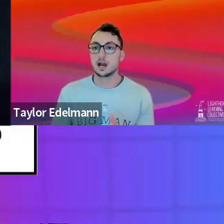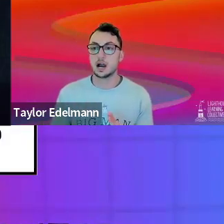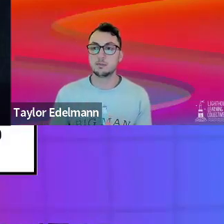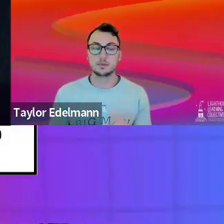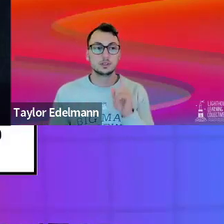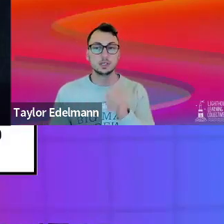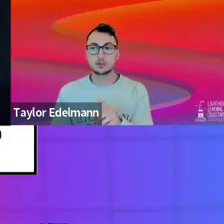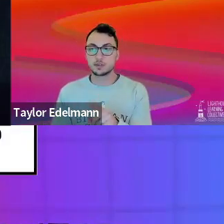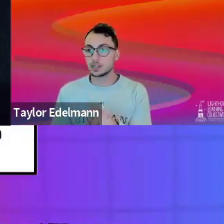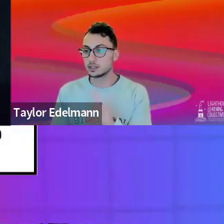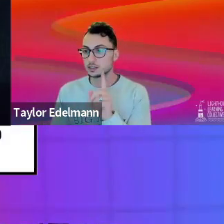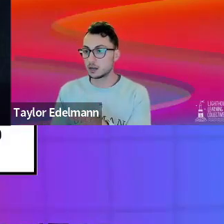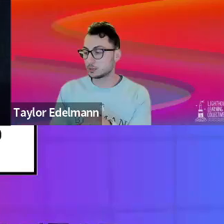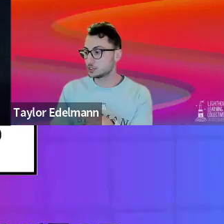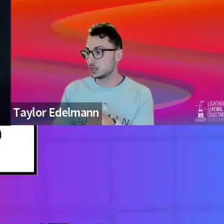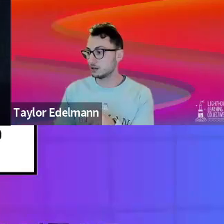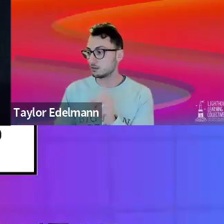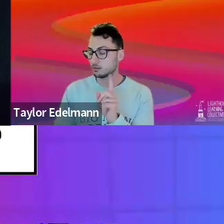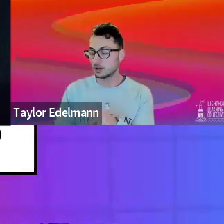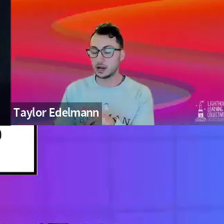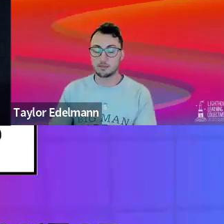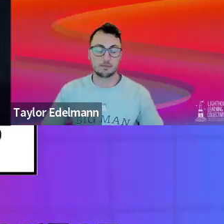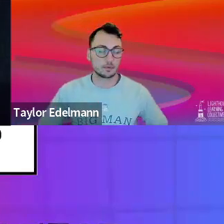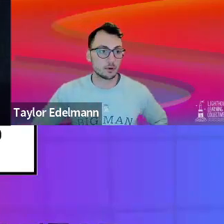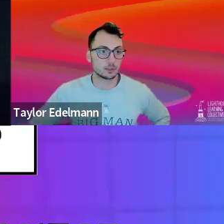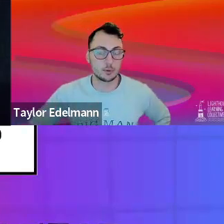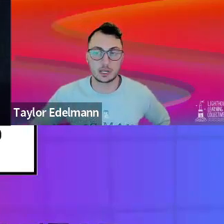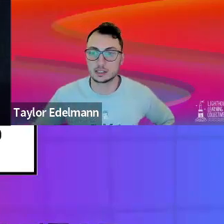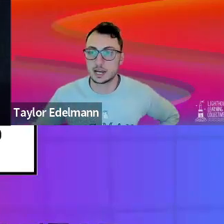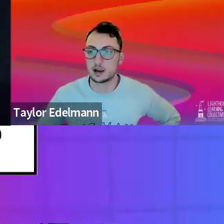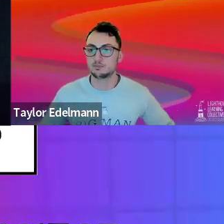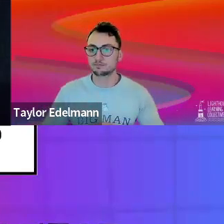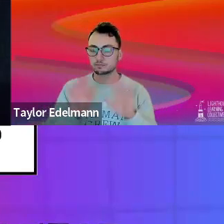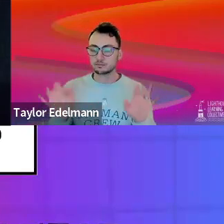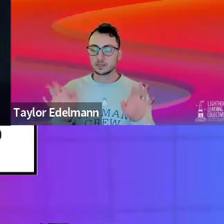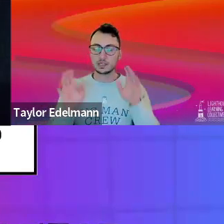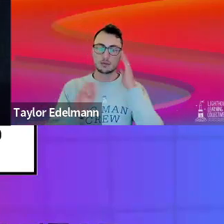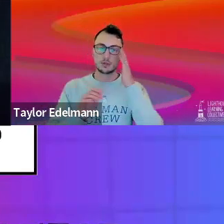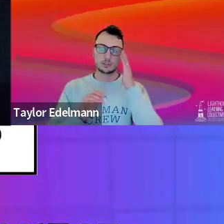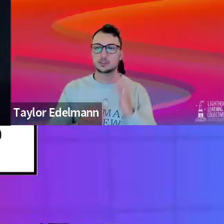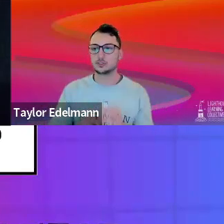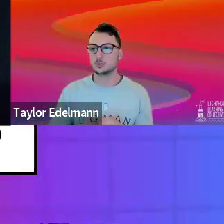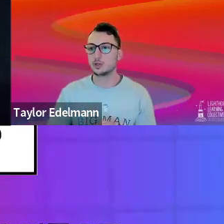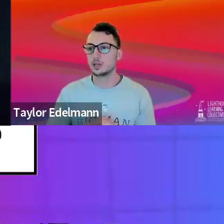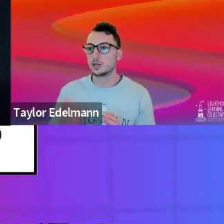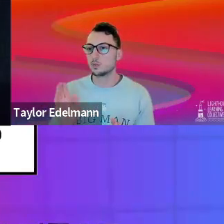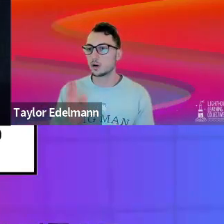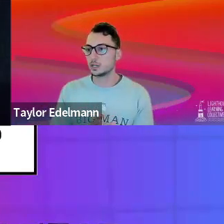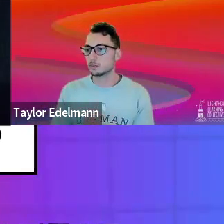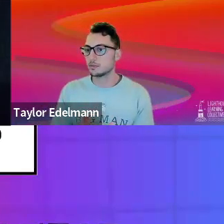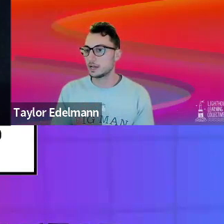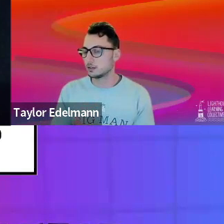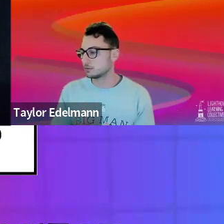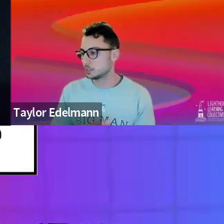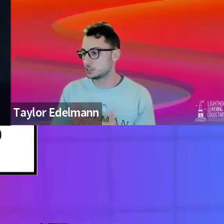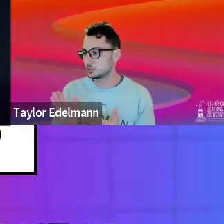certificates. The other thing is, and I appreciate folks pointing this out, and Kim knows this too, we're